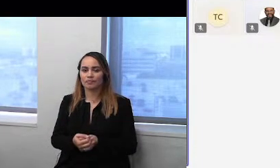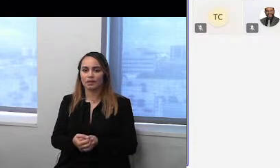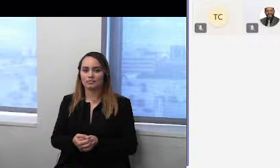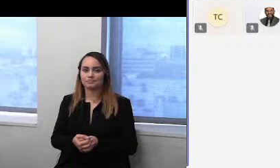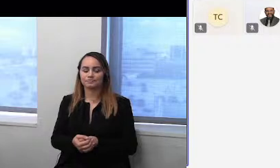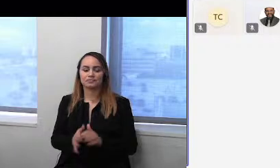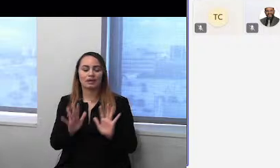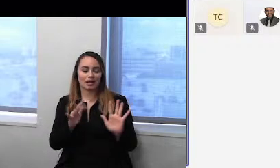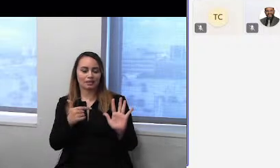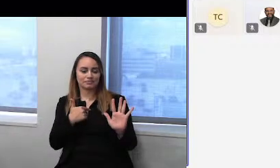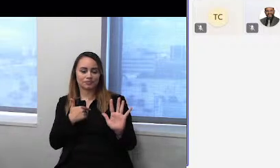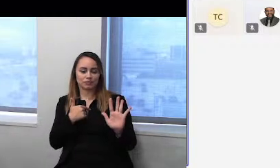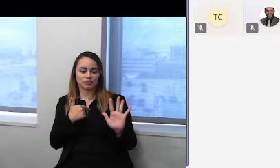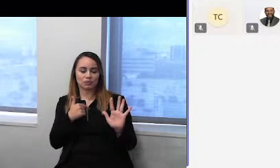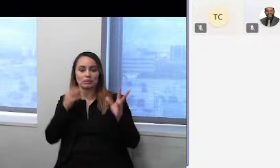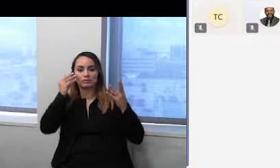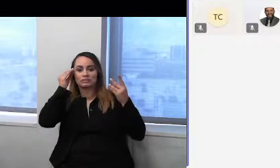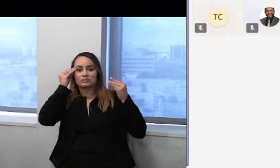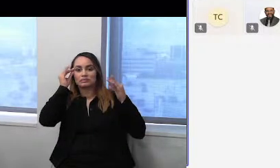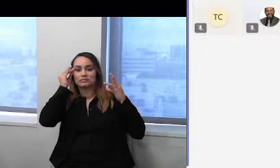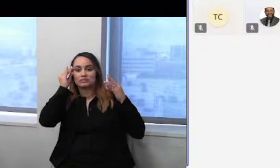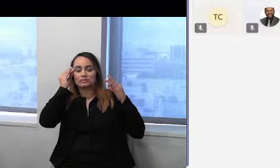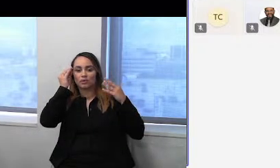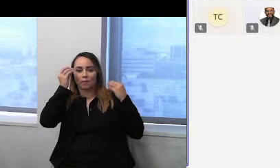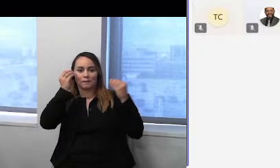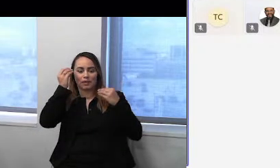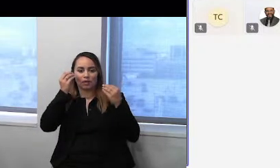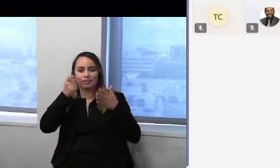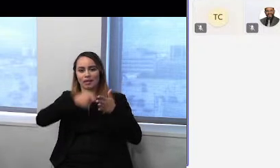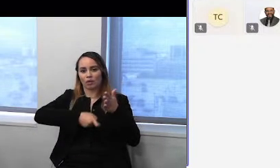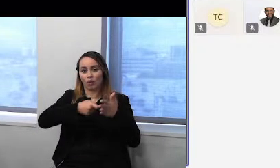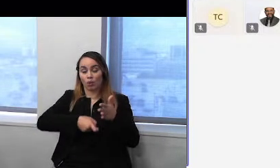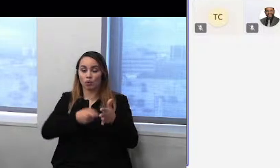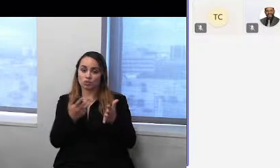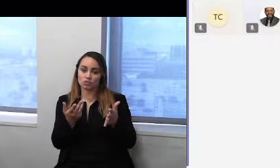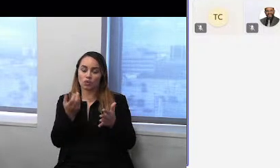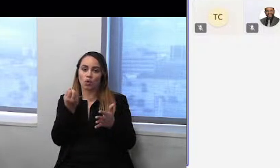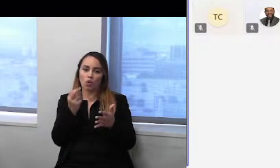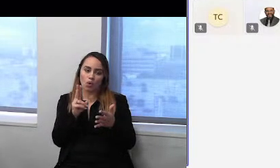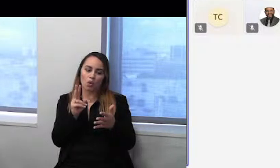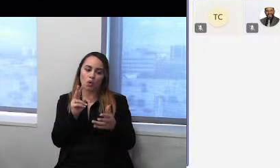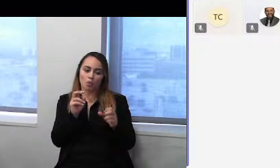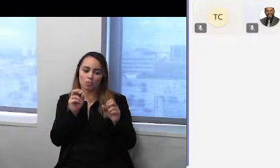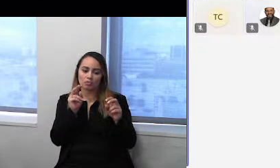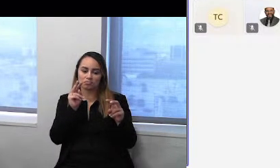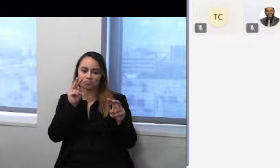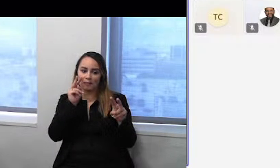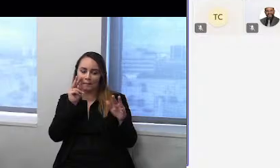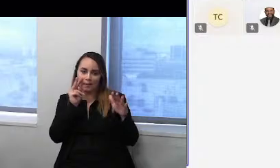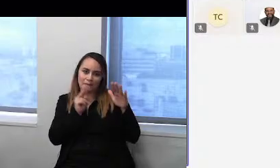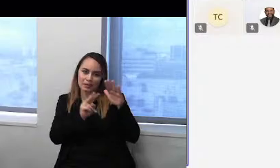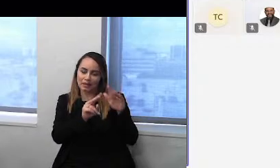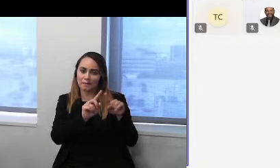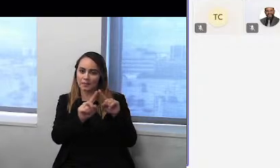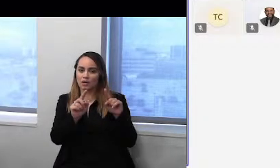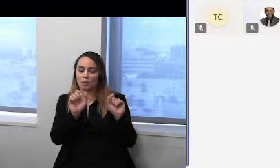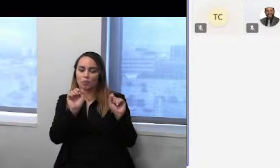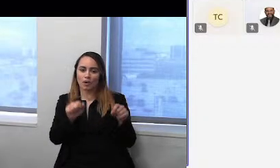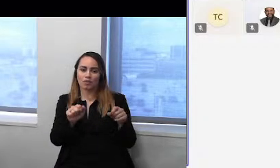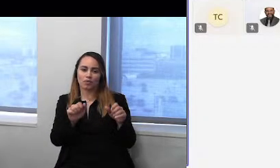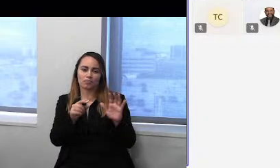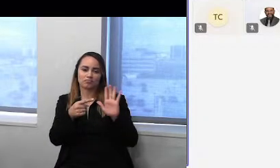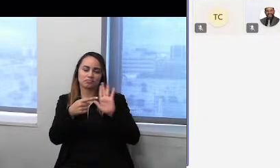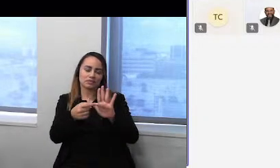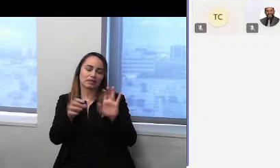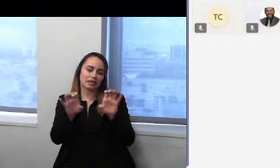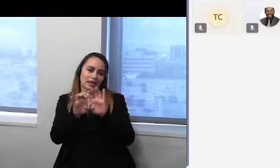cost from a feasibility, but I'm going to give you another example of a configuration. I call it a ring bus, which is less breakers